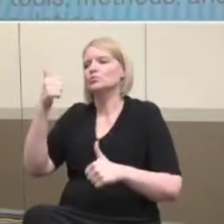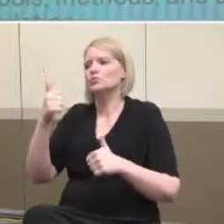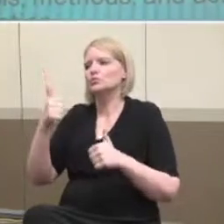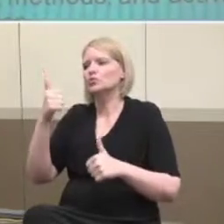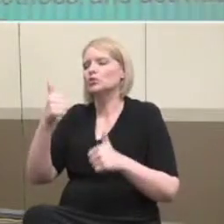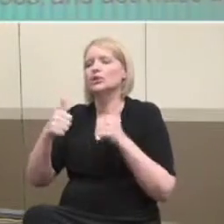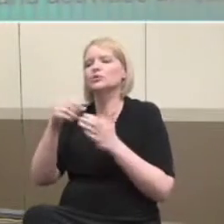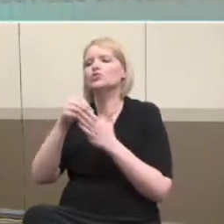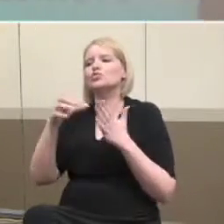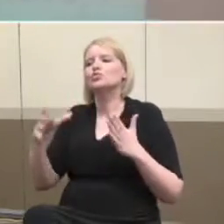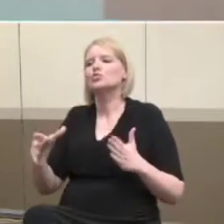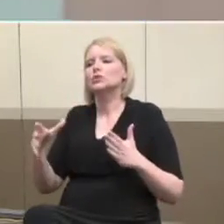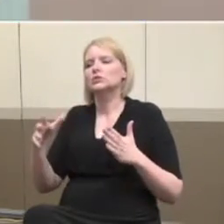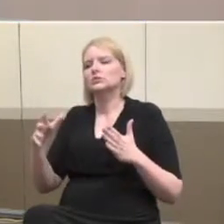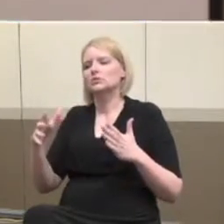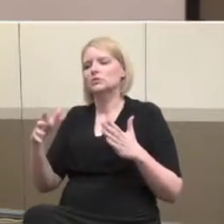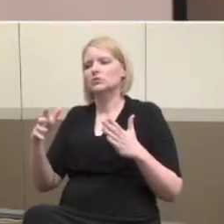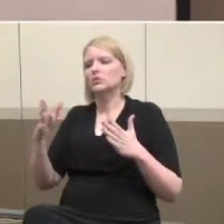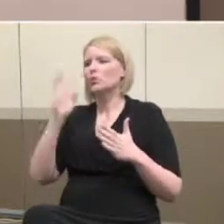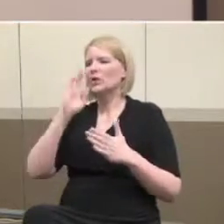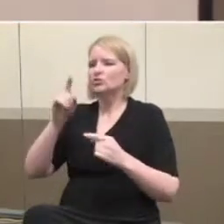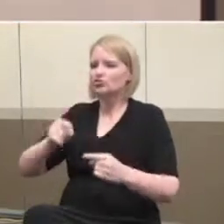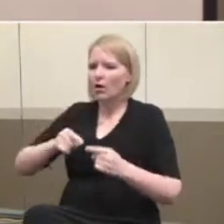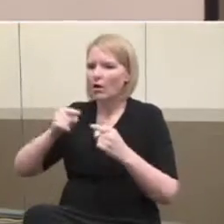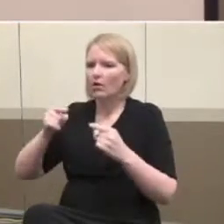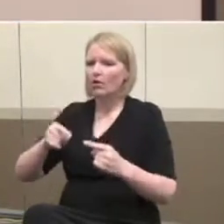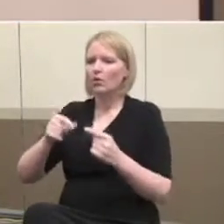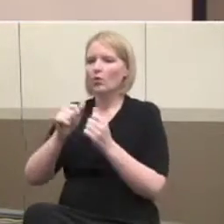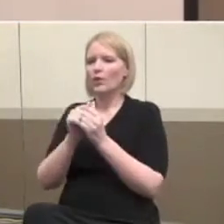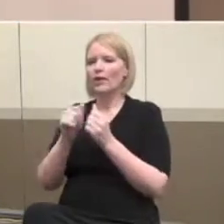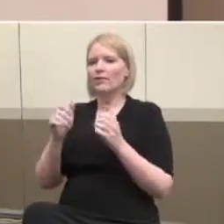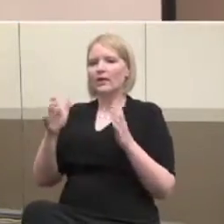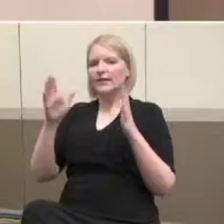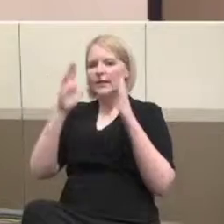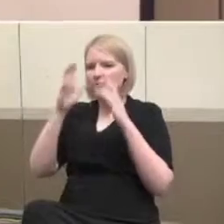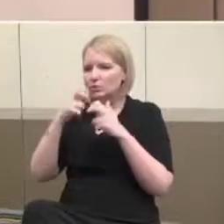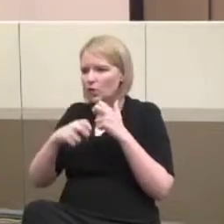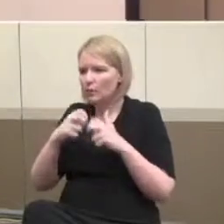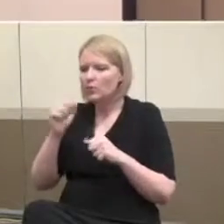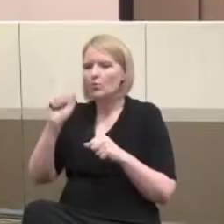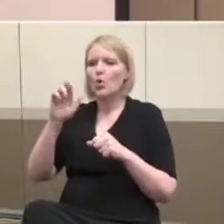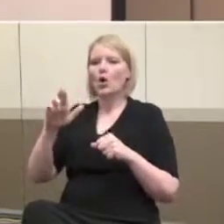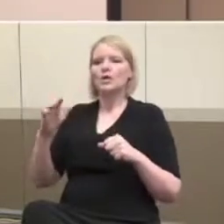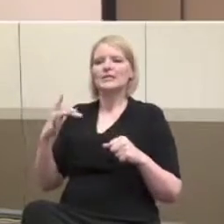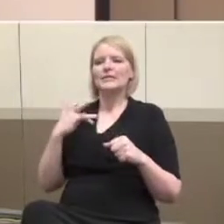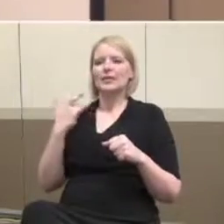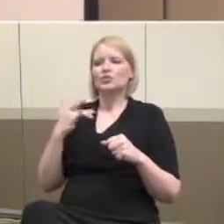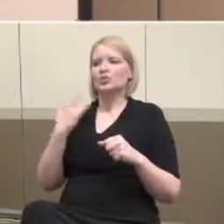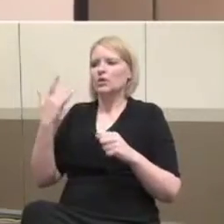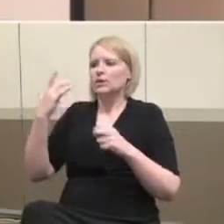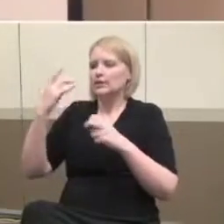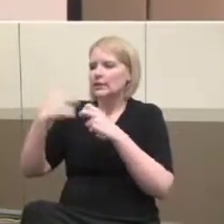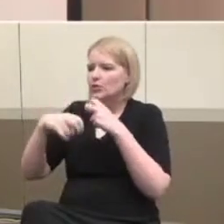which students maybe are going to be struggling with a lot of attentional issues or sensory